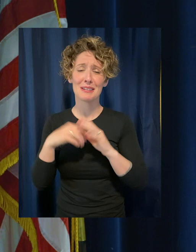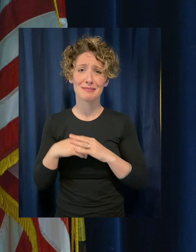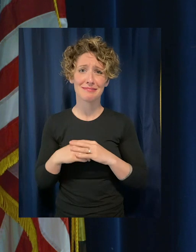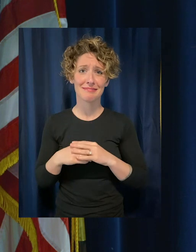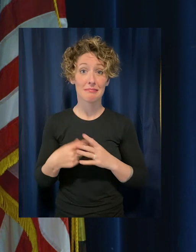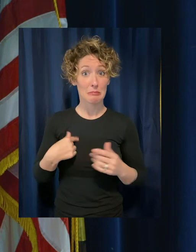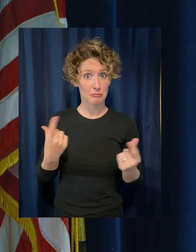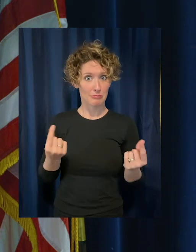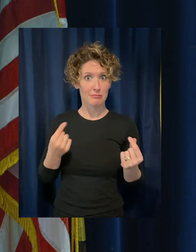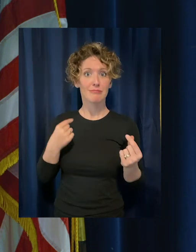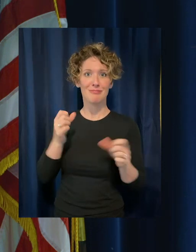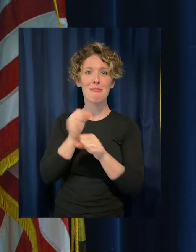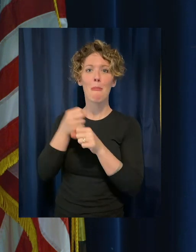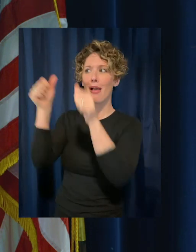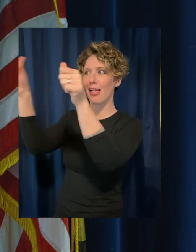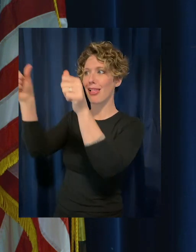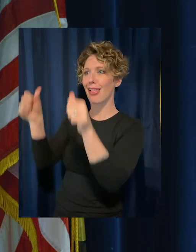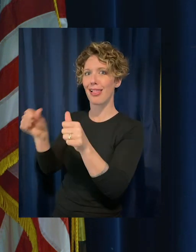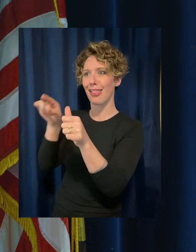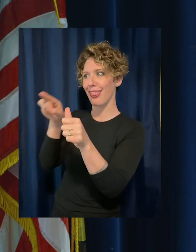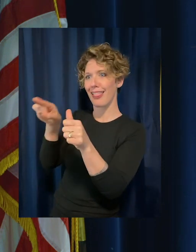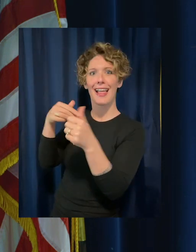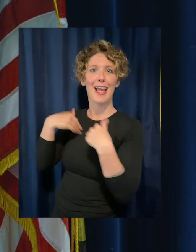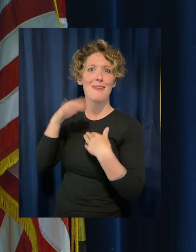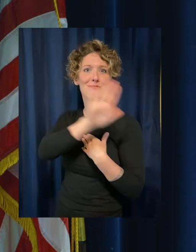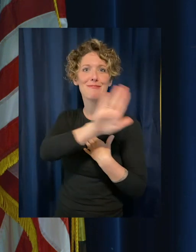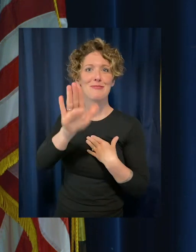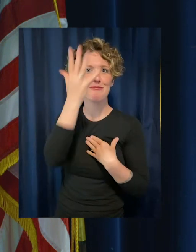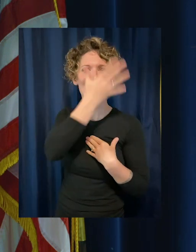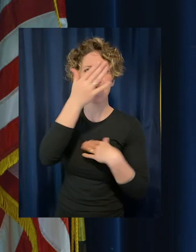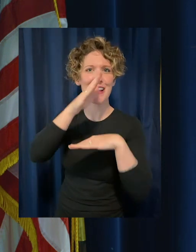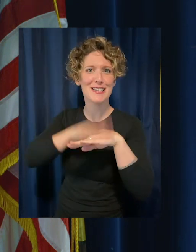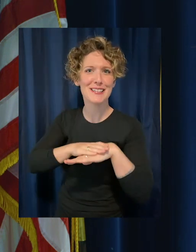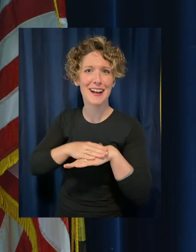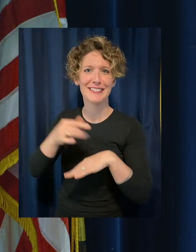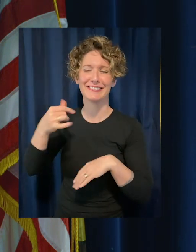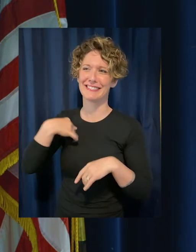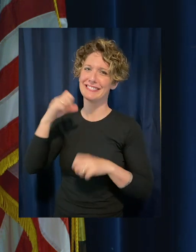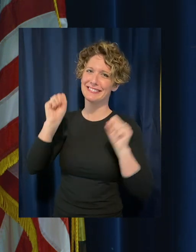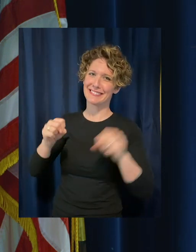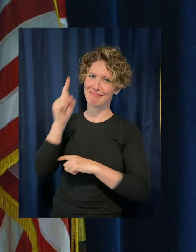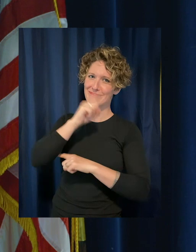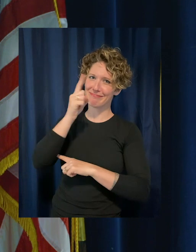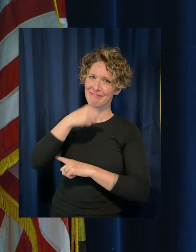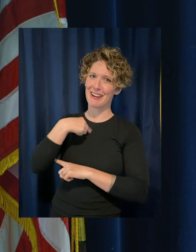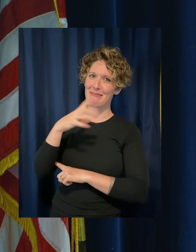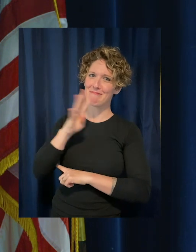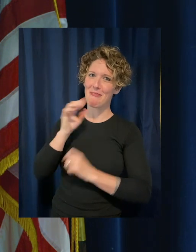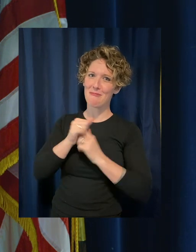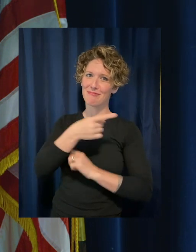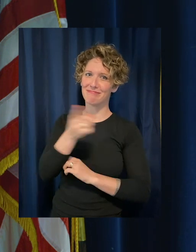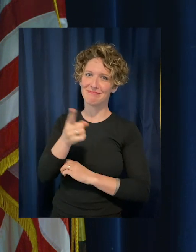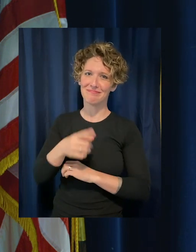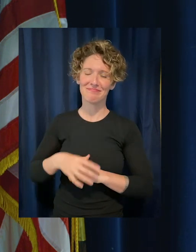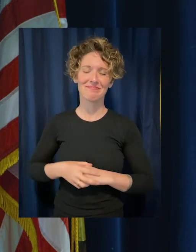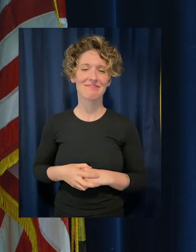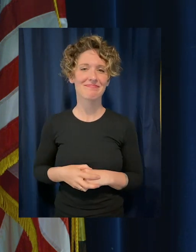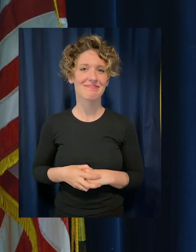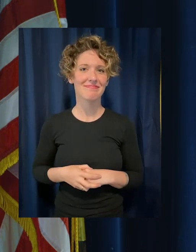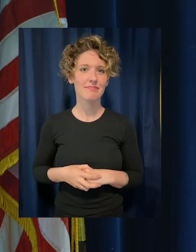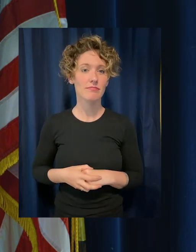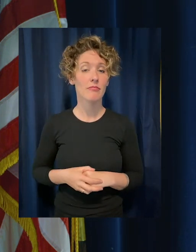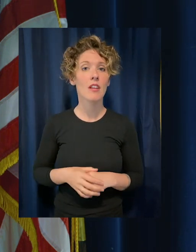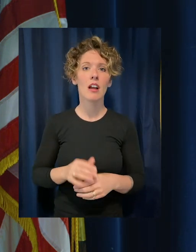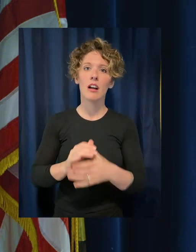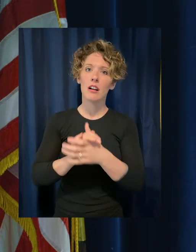life. Thank you for all the great memories of you guys in 9th and 10th grades. You were my last class after teaching